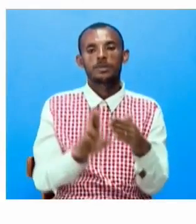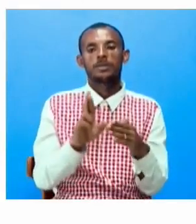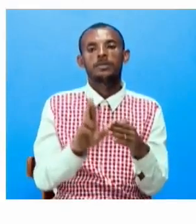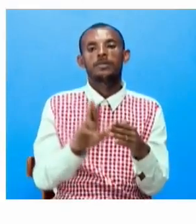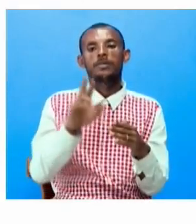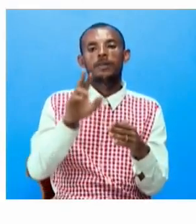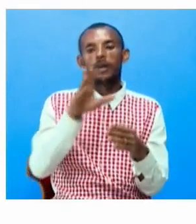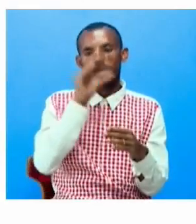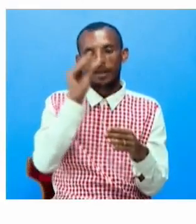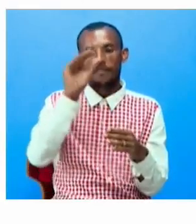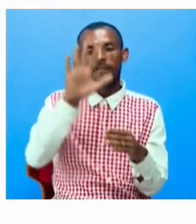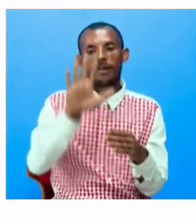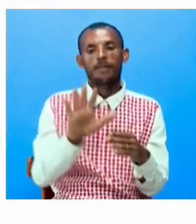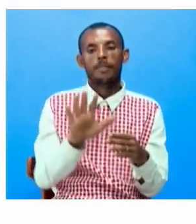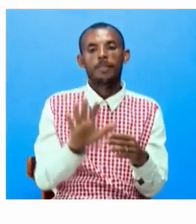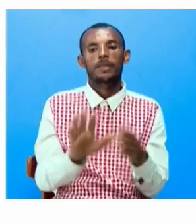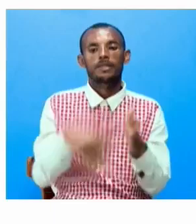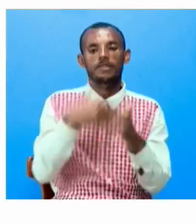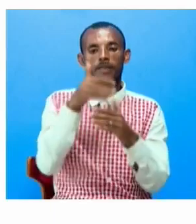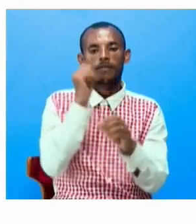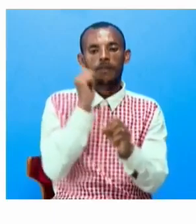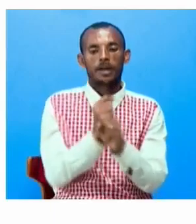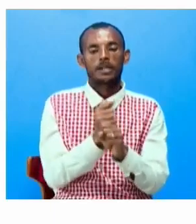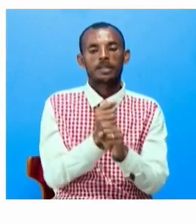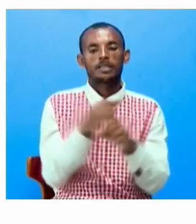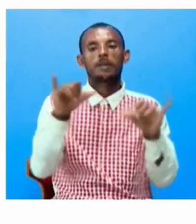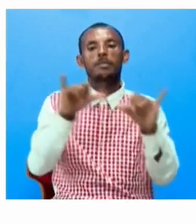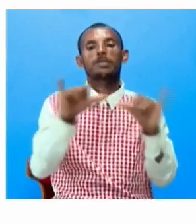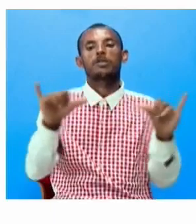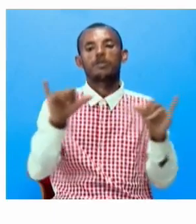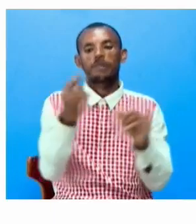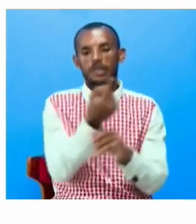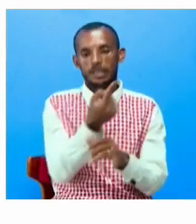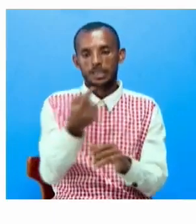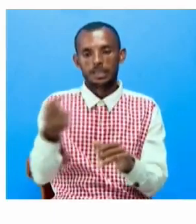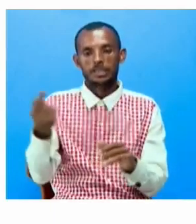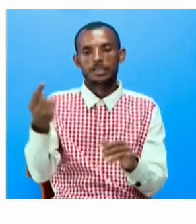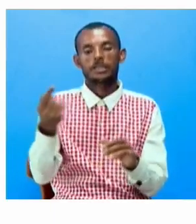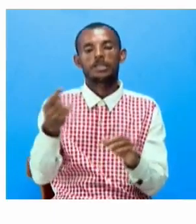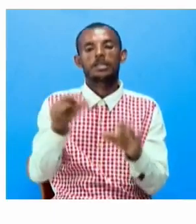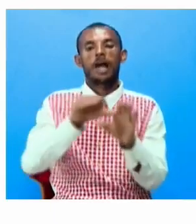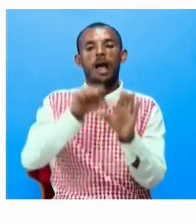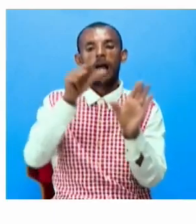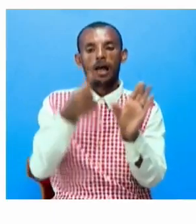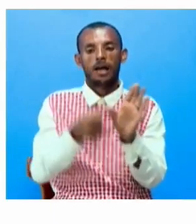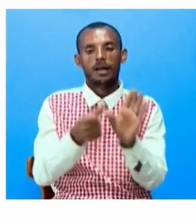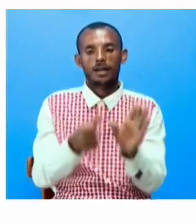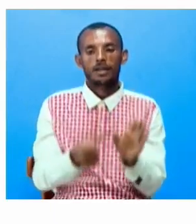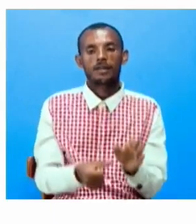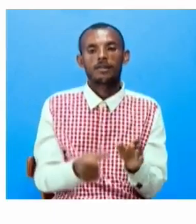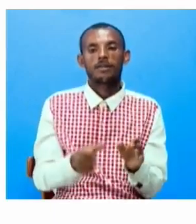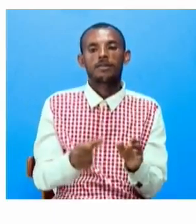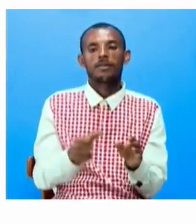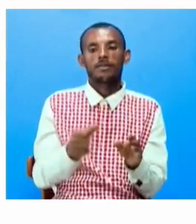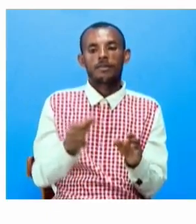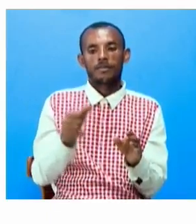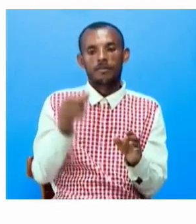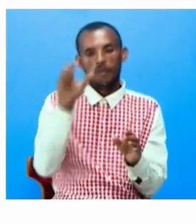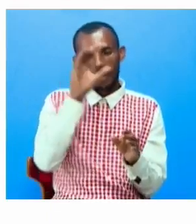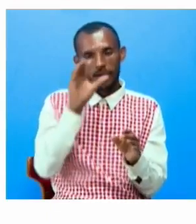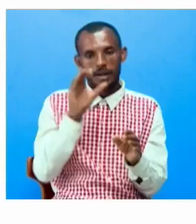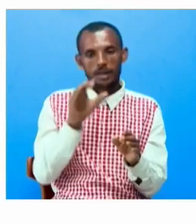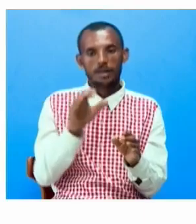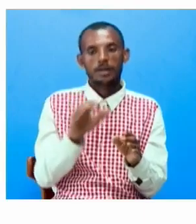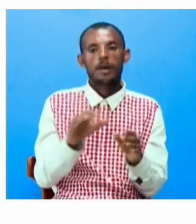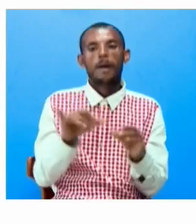2:3:5. Then find the measure of each angle. Then find